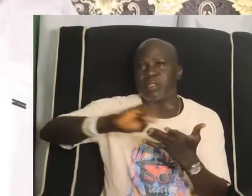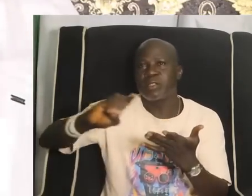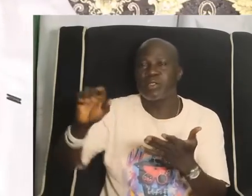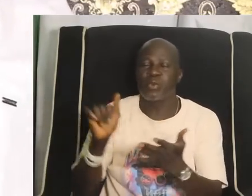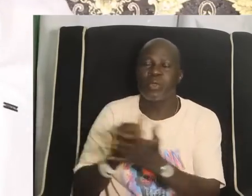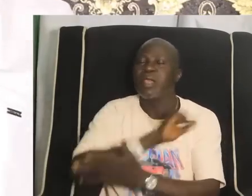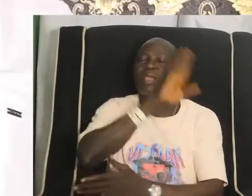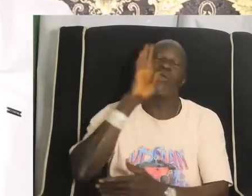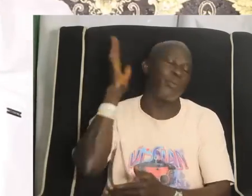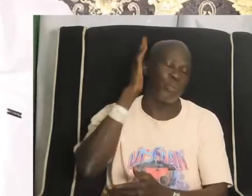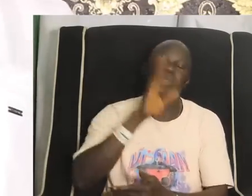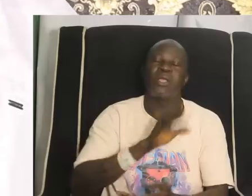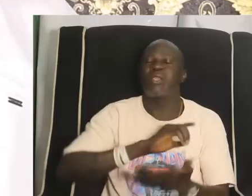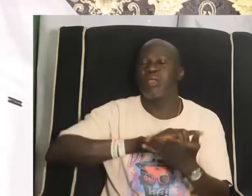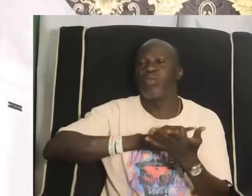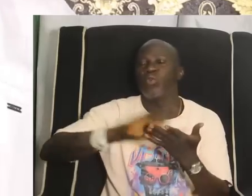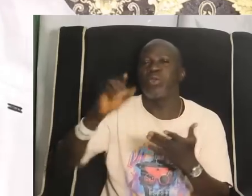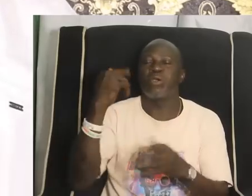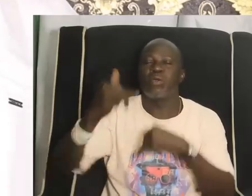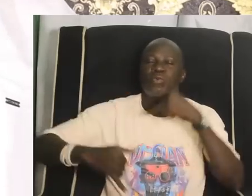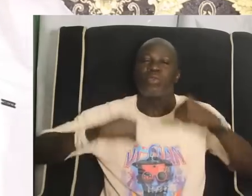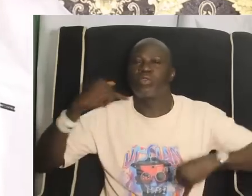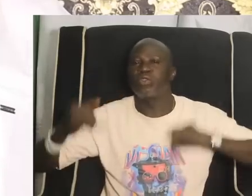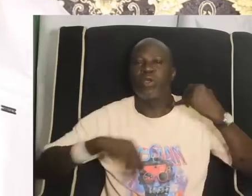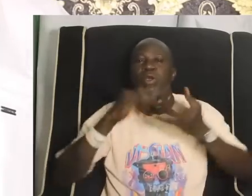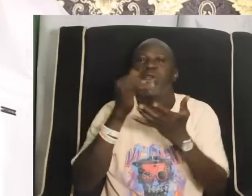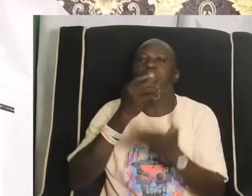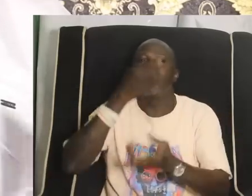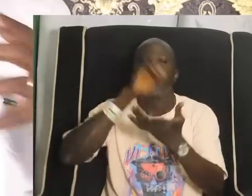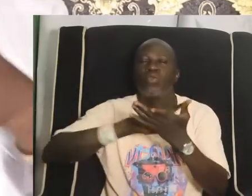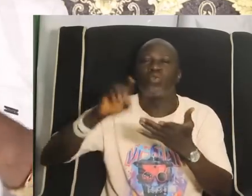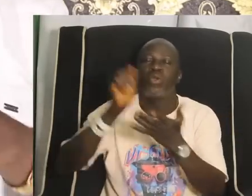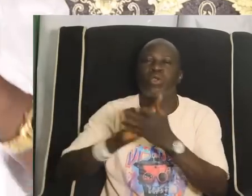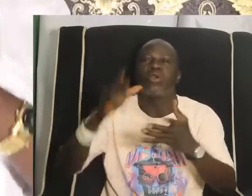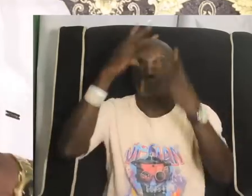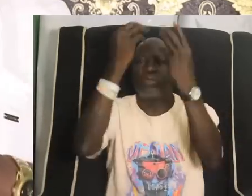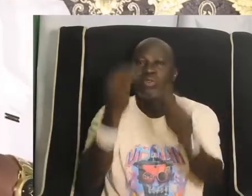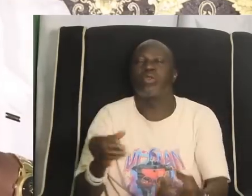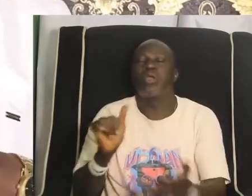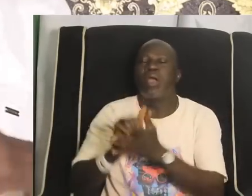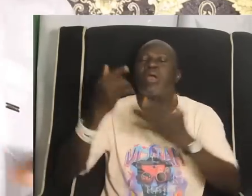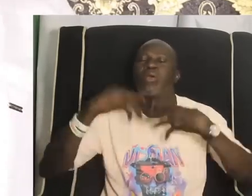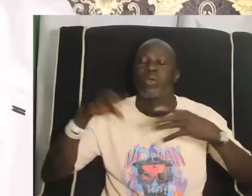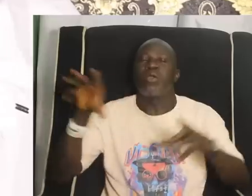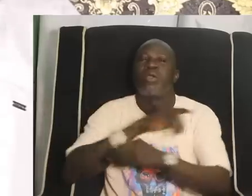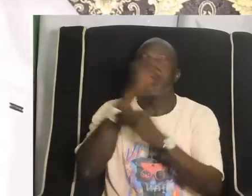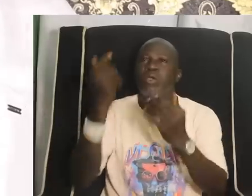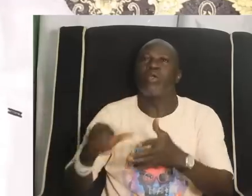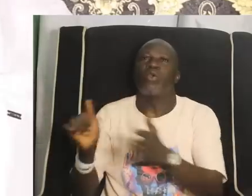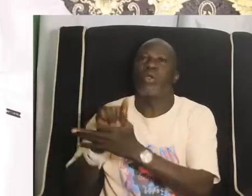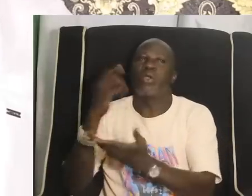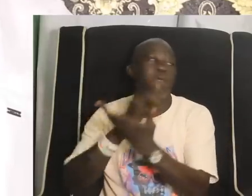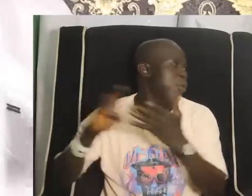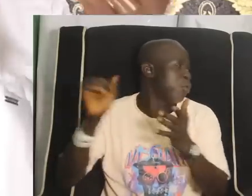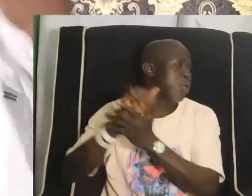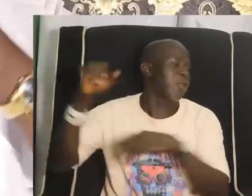my God. It's been the week of joy. Week of solutions. Connection. Week of isopo. Week